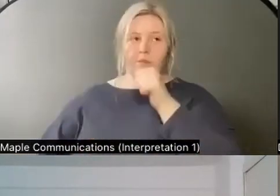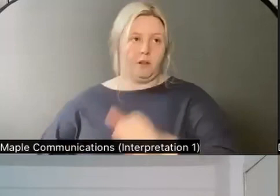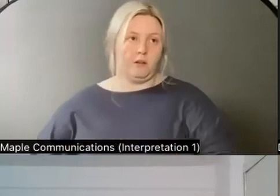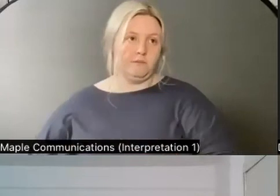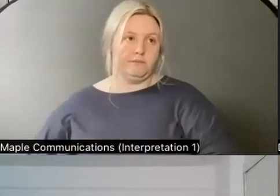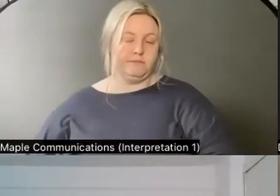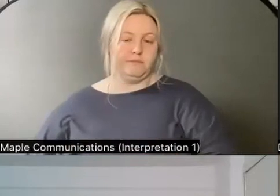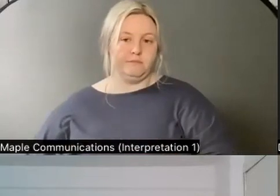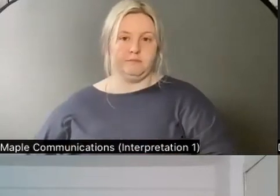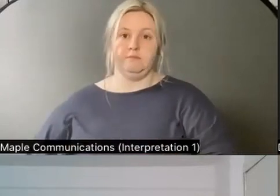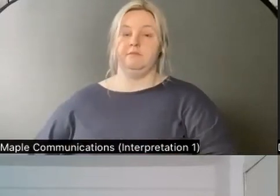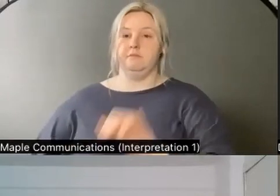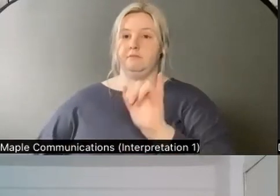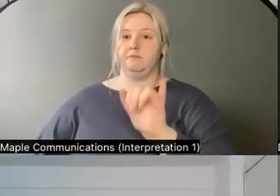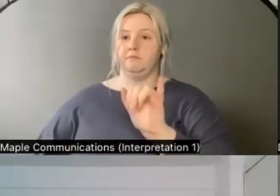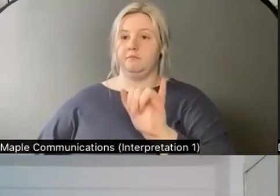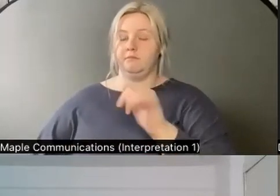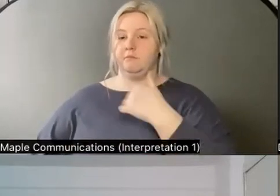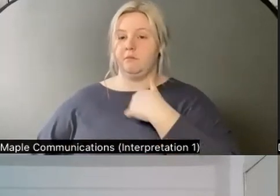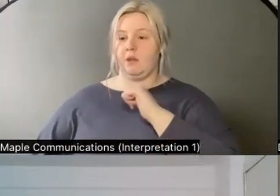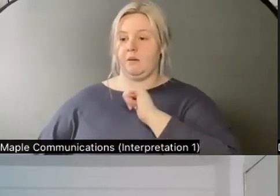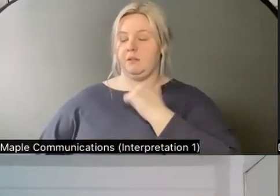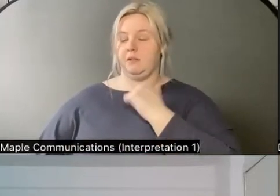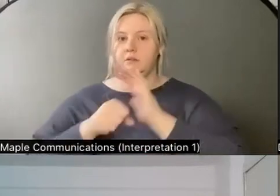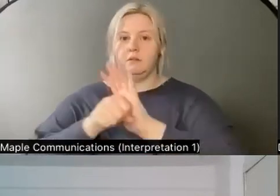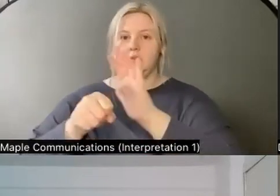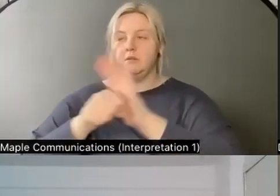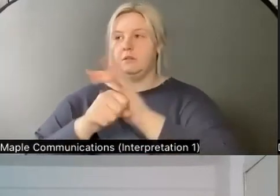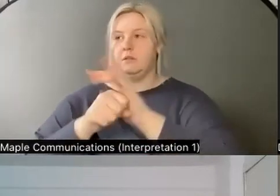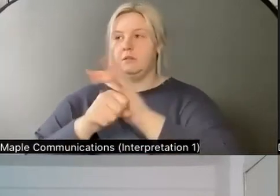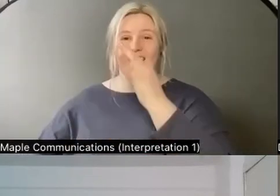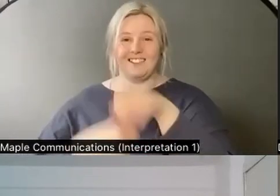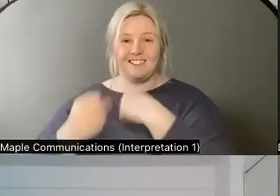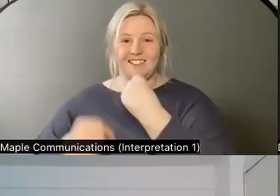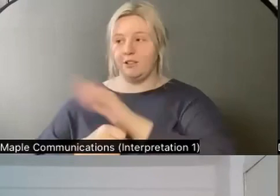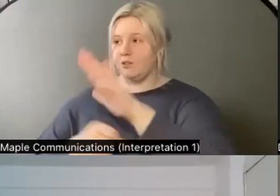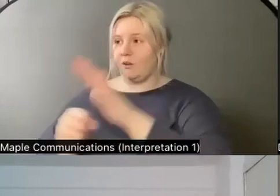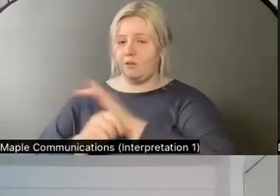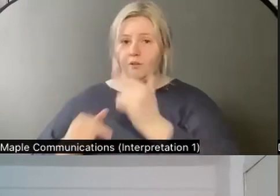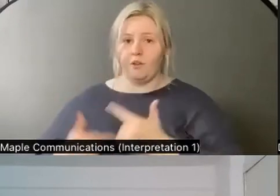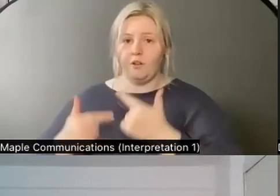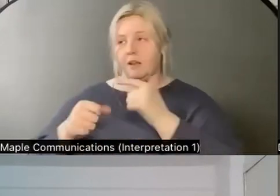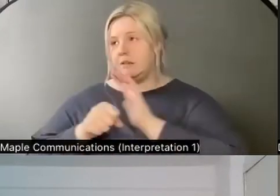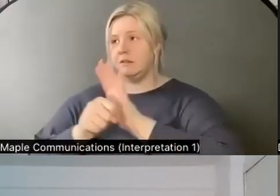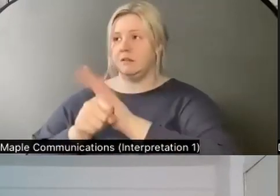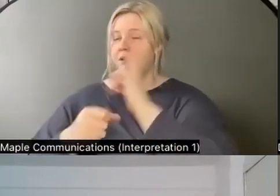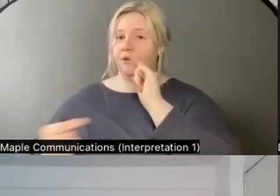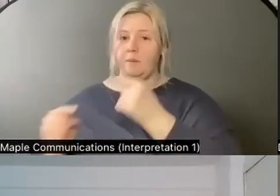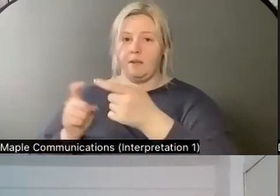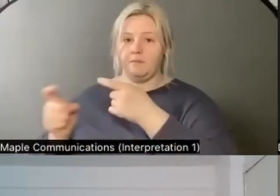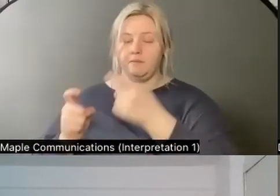So I have spent 19 years advocating for pain management for her. This is a very typical